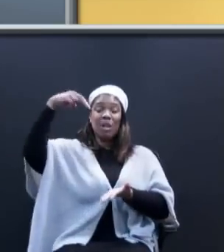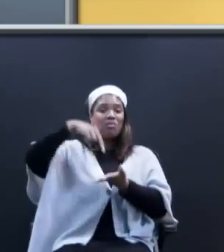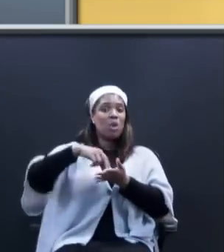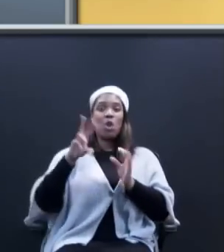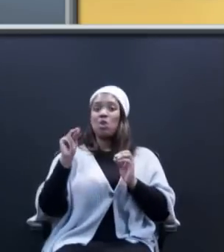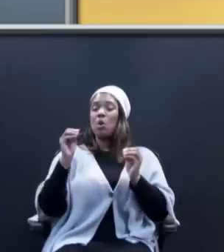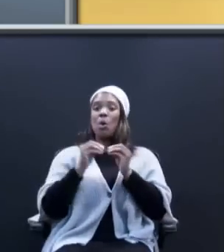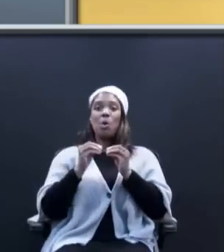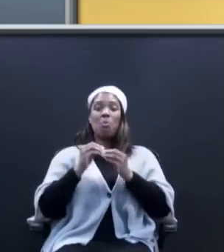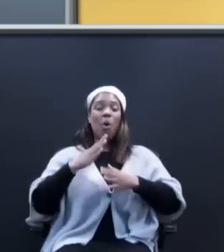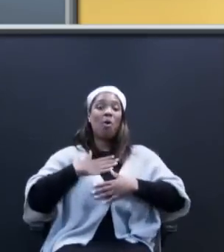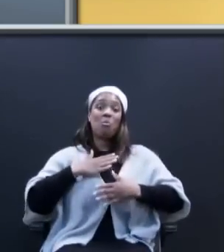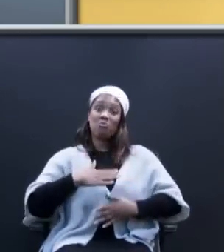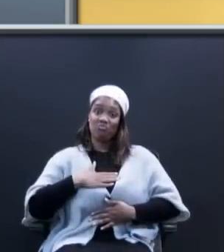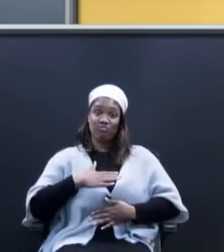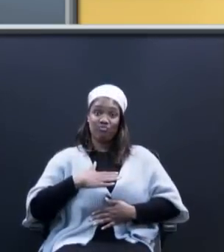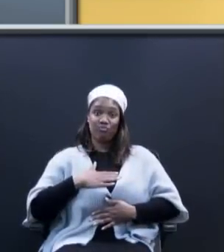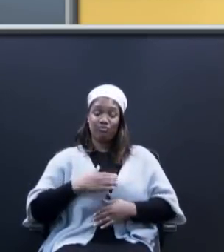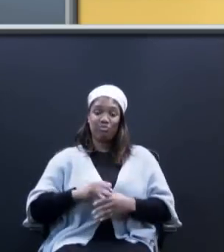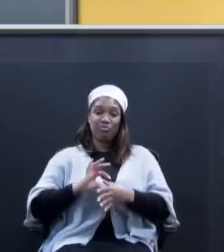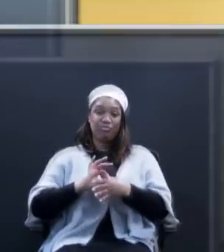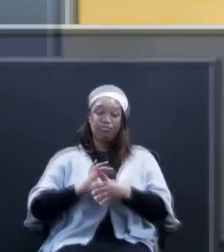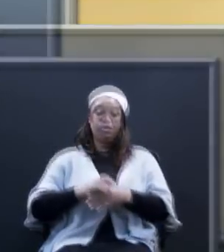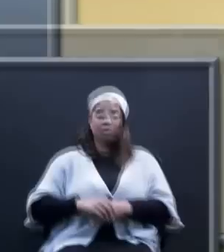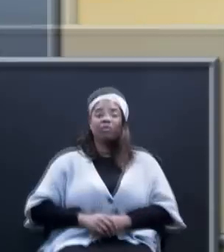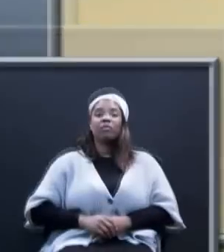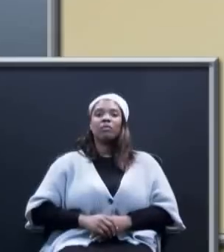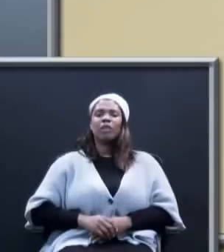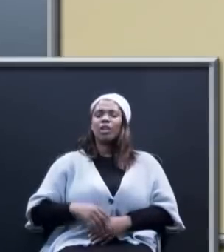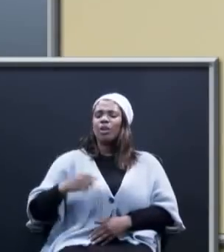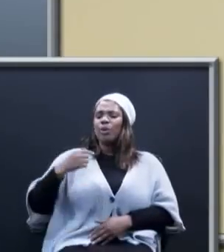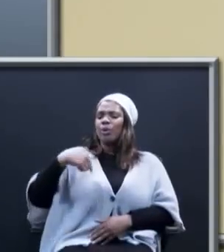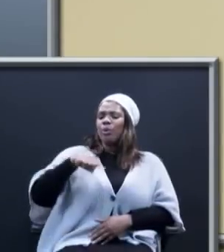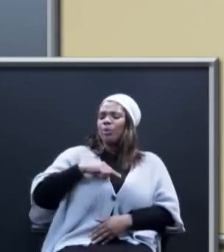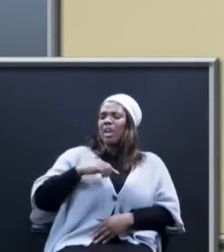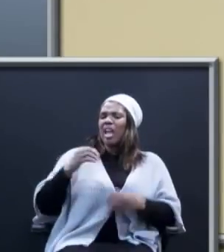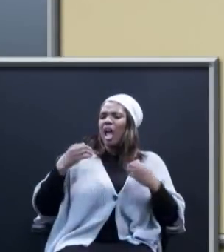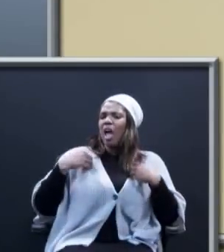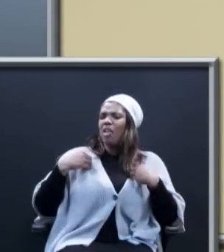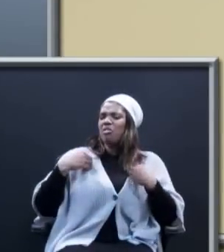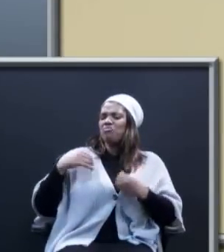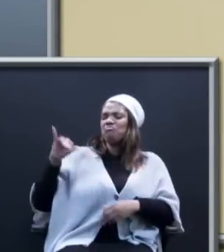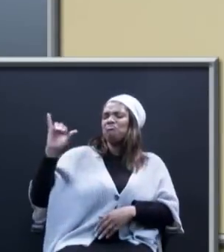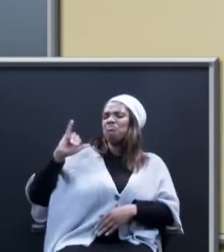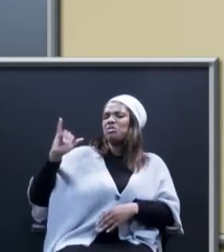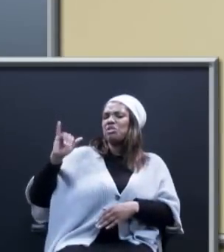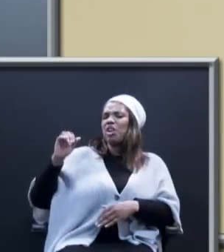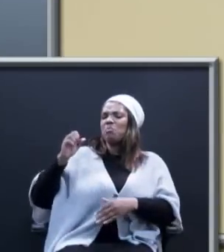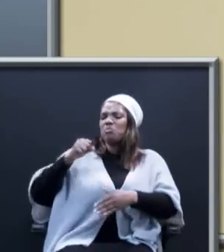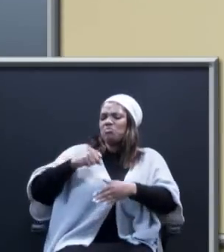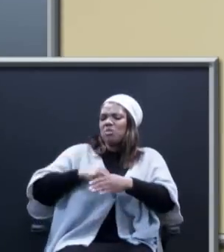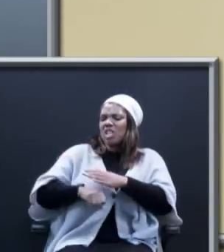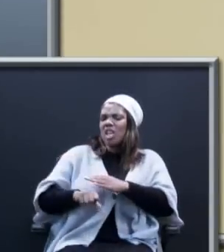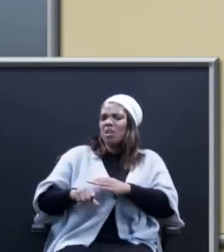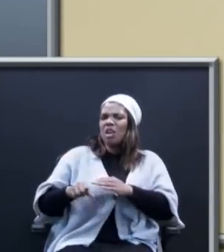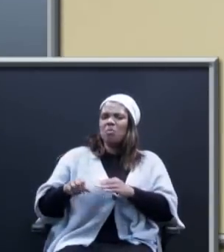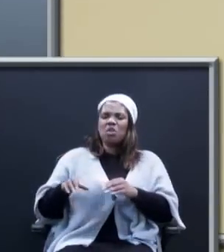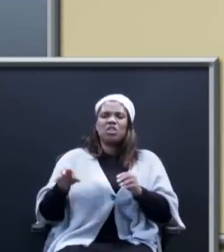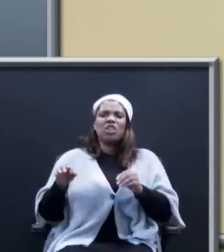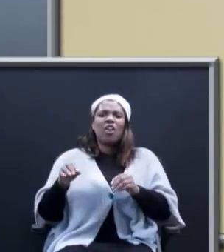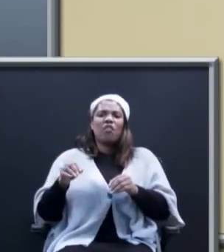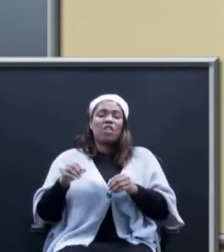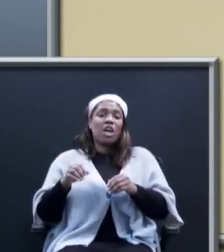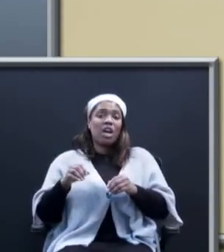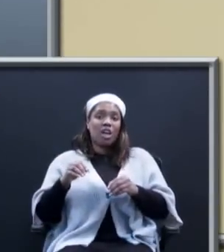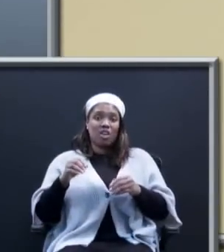Verse 49, go ahead. And as we have borne the image of the earthy, we shall also bear the image of the heavenly. We should, because we're